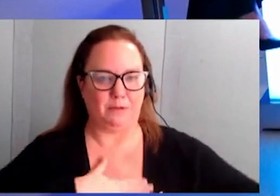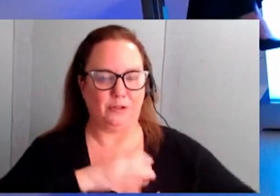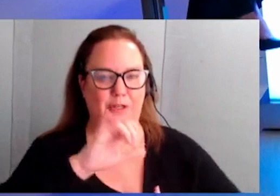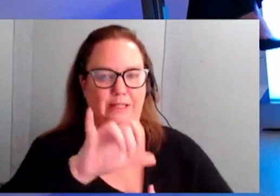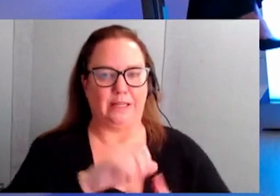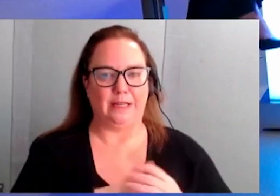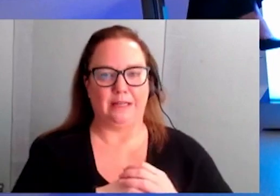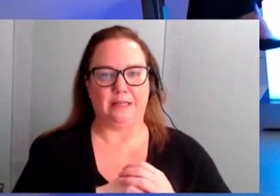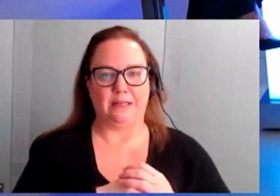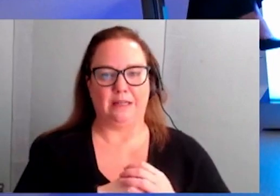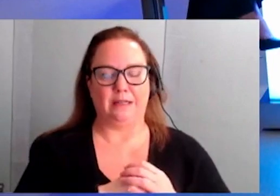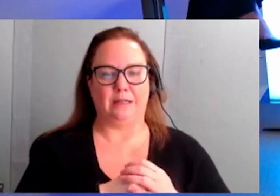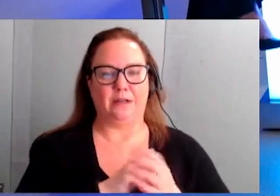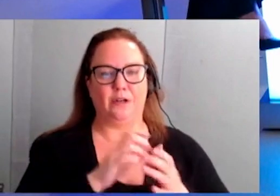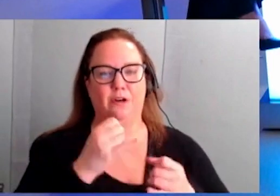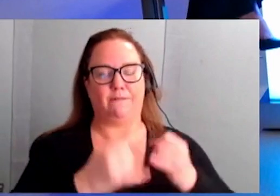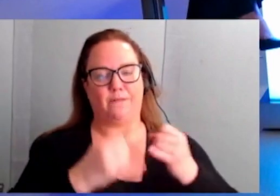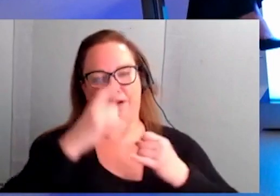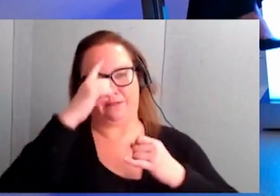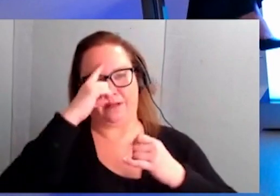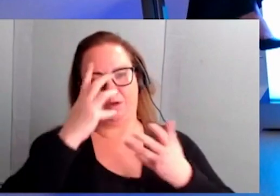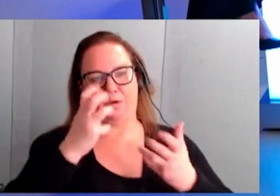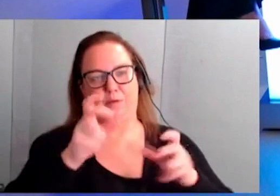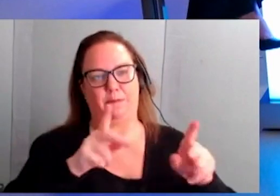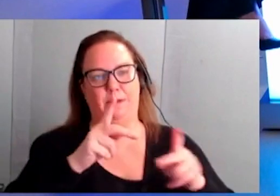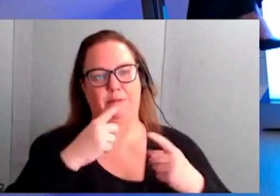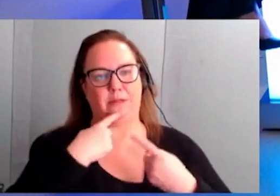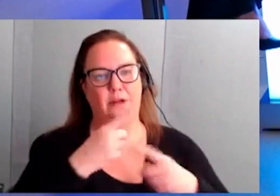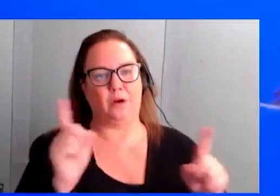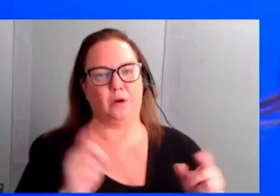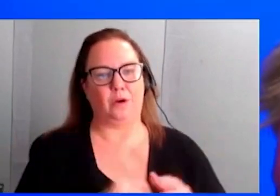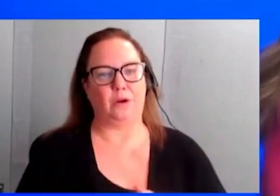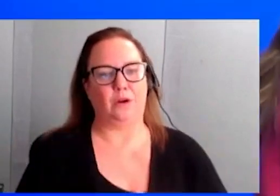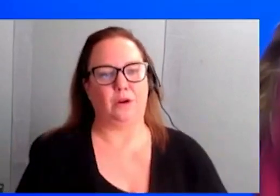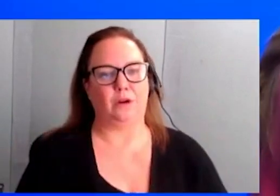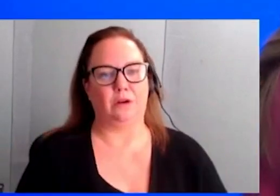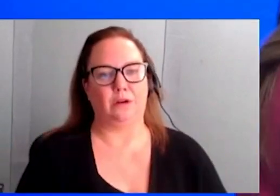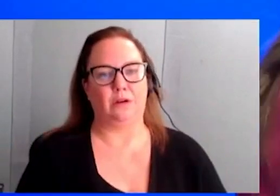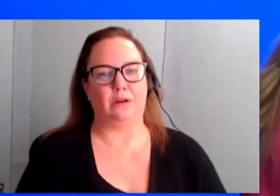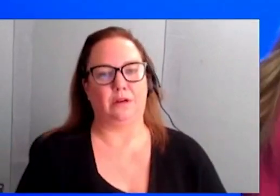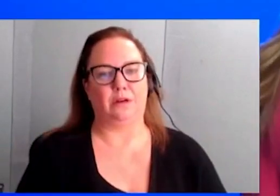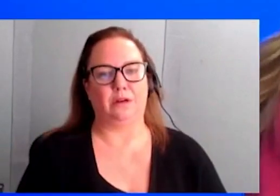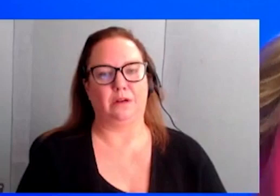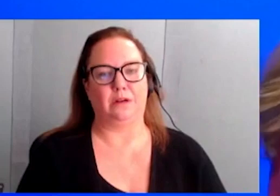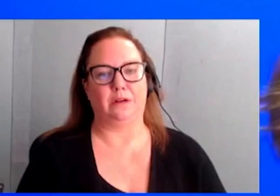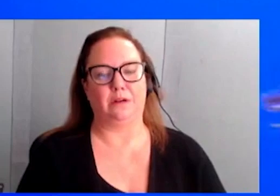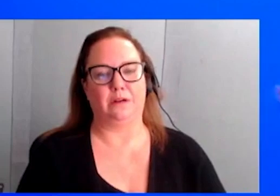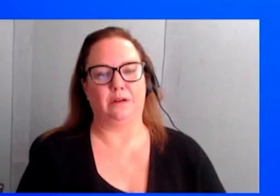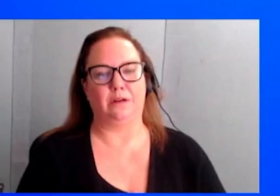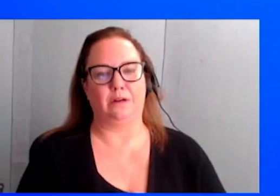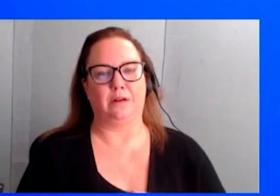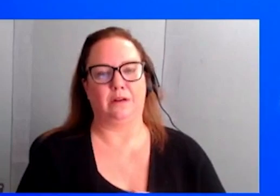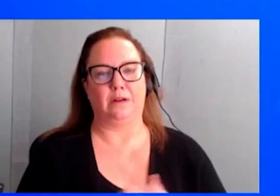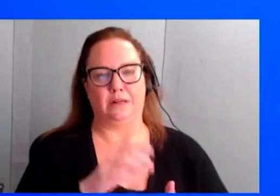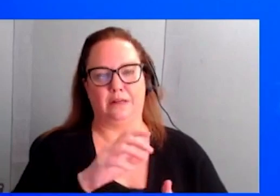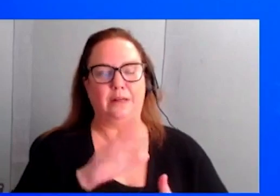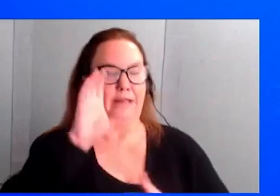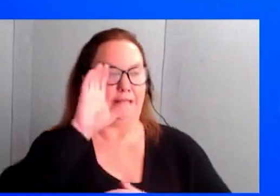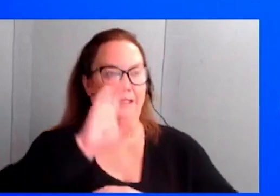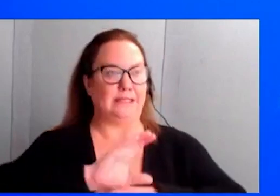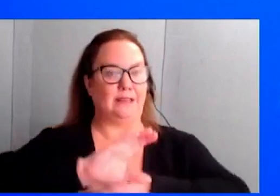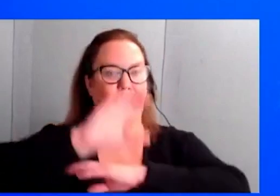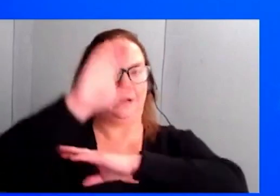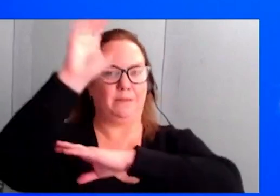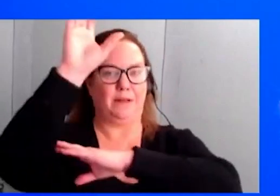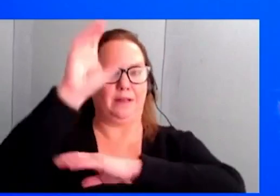Just what is your final thought? What do you want folks to know? Well, the sun will rise, and it's our job to rise